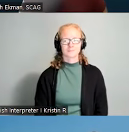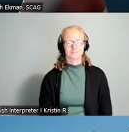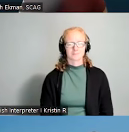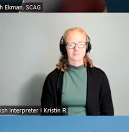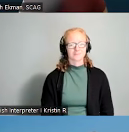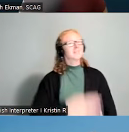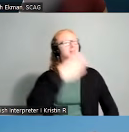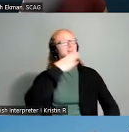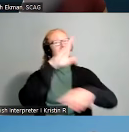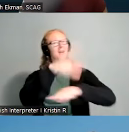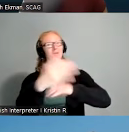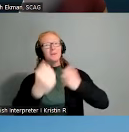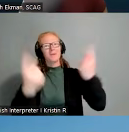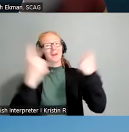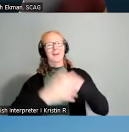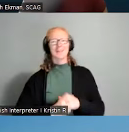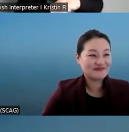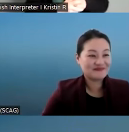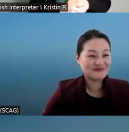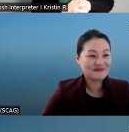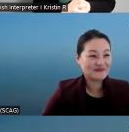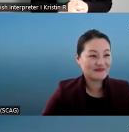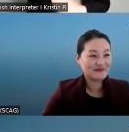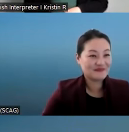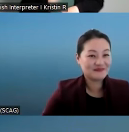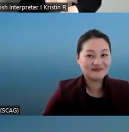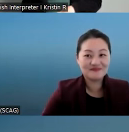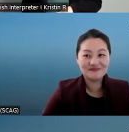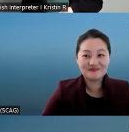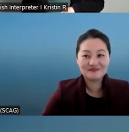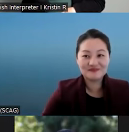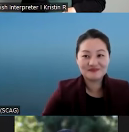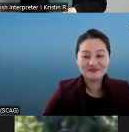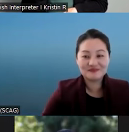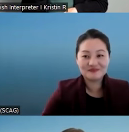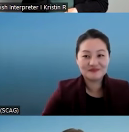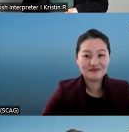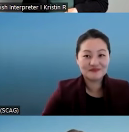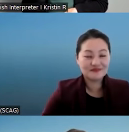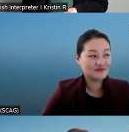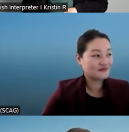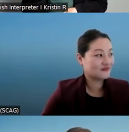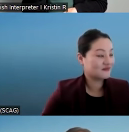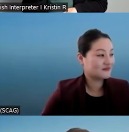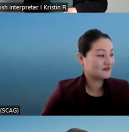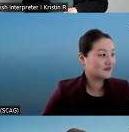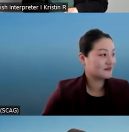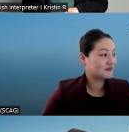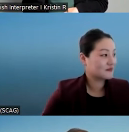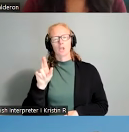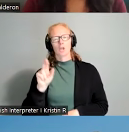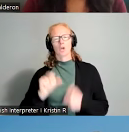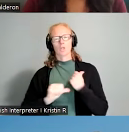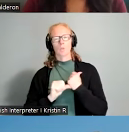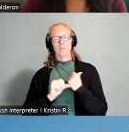Good afternoon, everyone. My name is Karen Calderon. I'm a senior associate planner